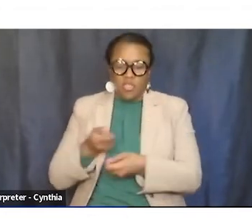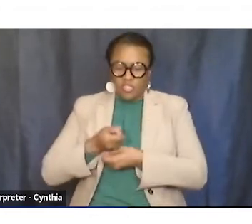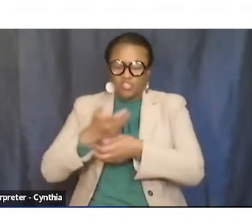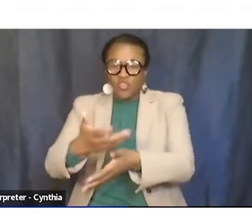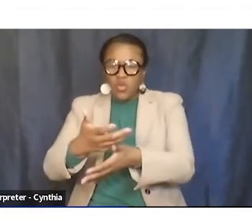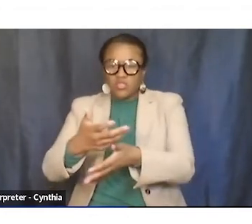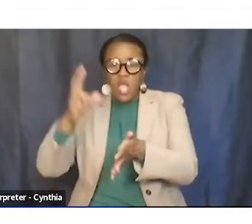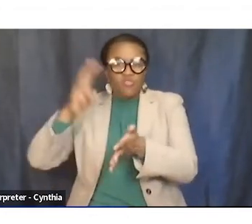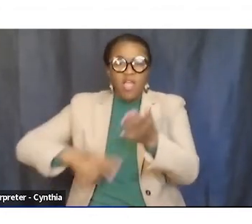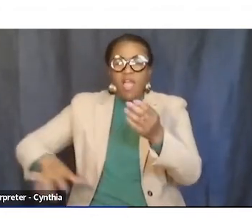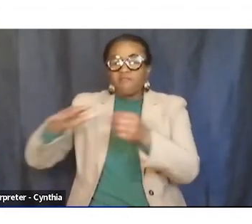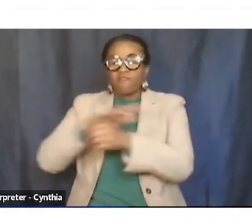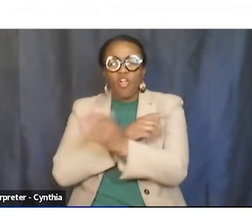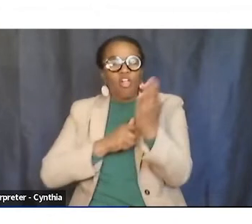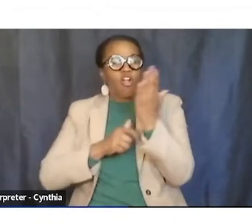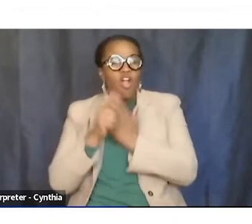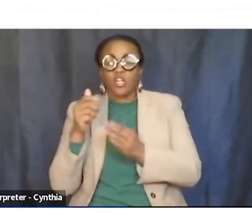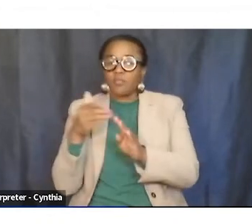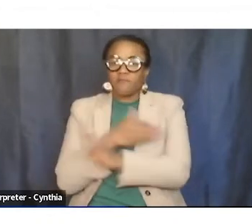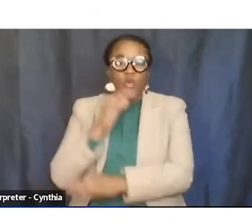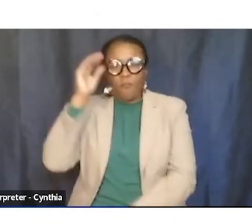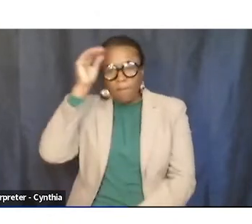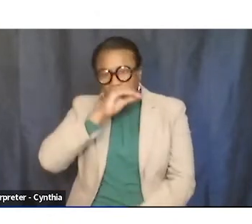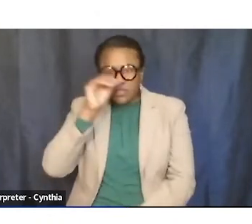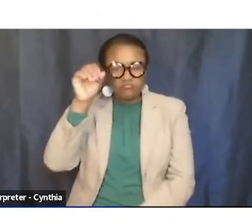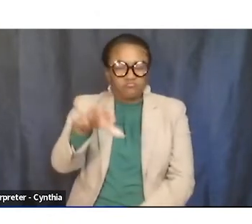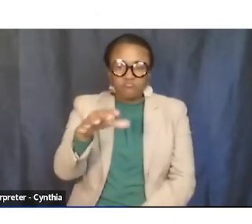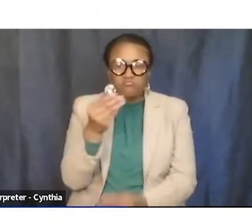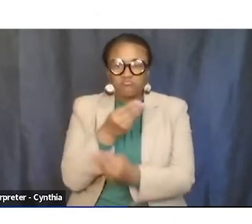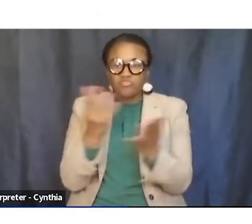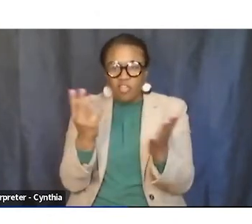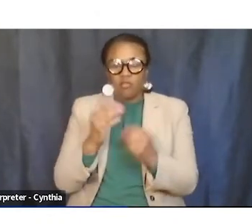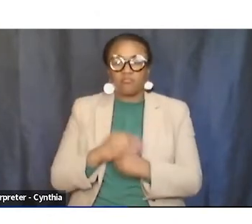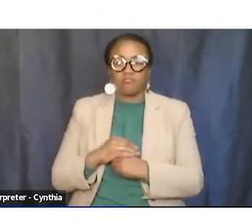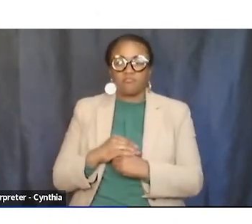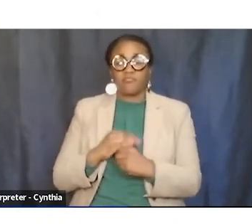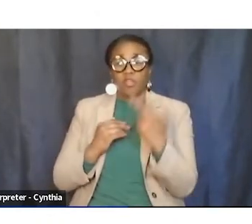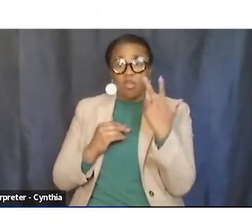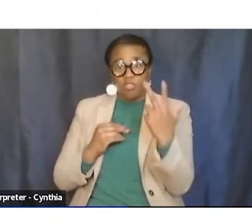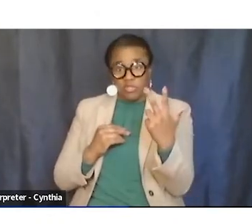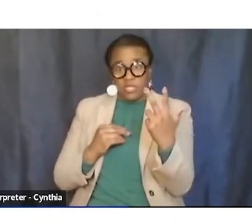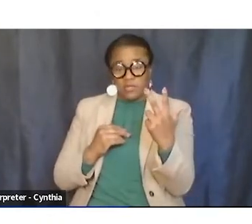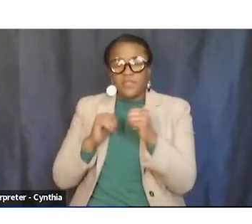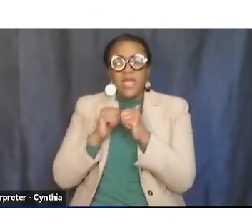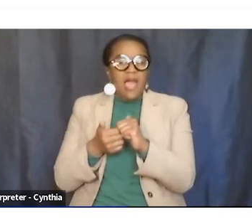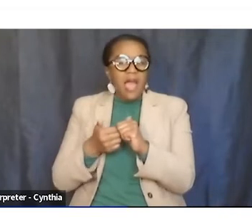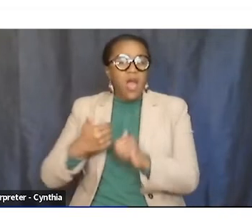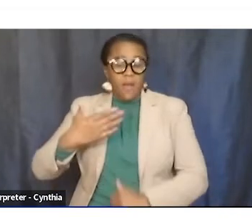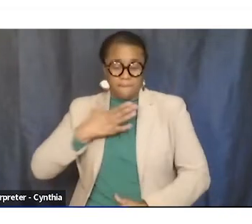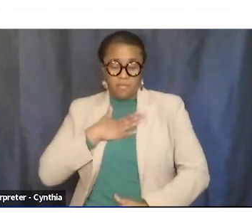entire article before having an opinion about something? 3, how can what I